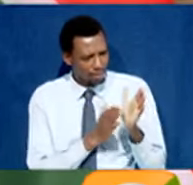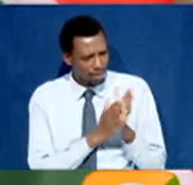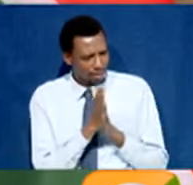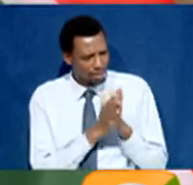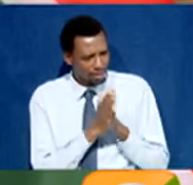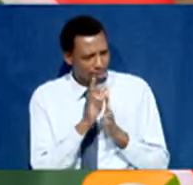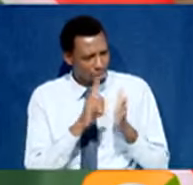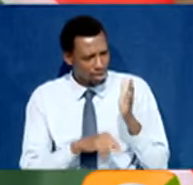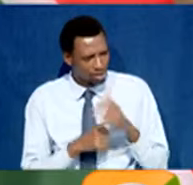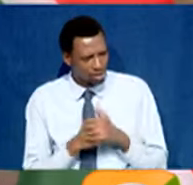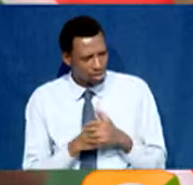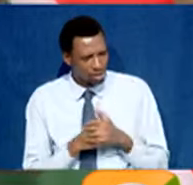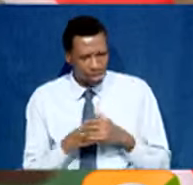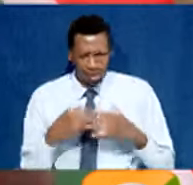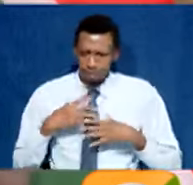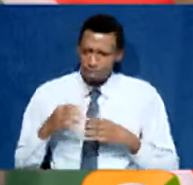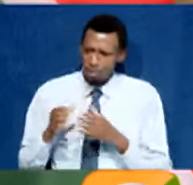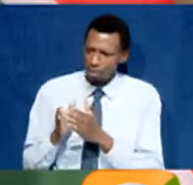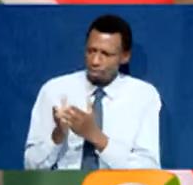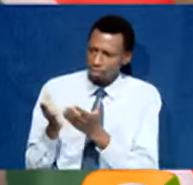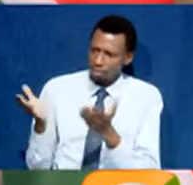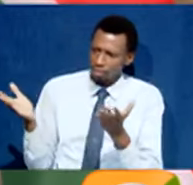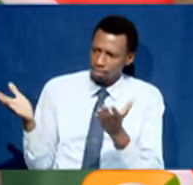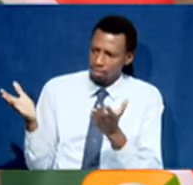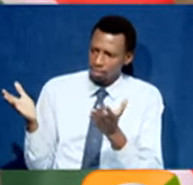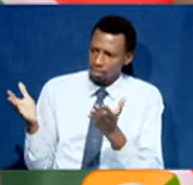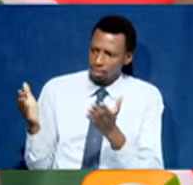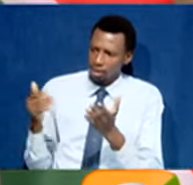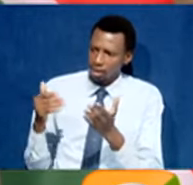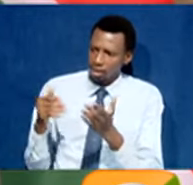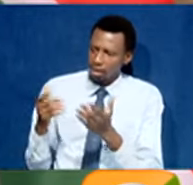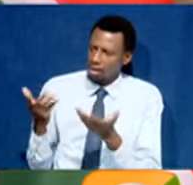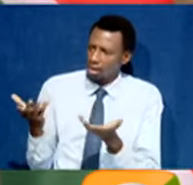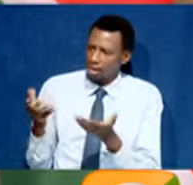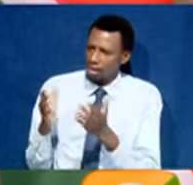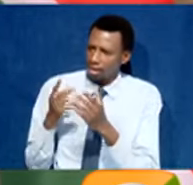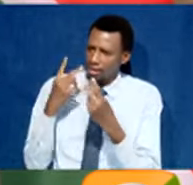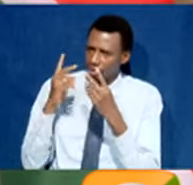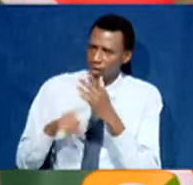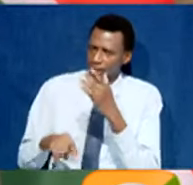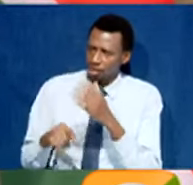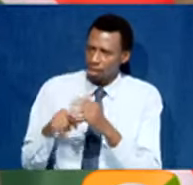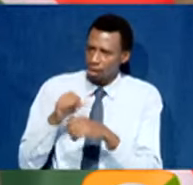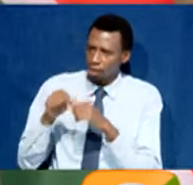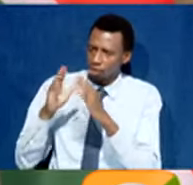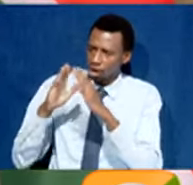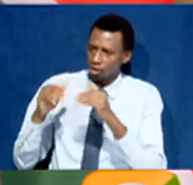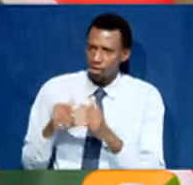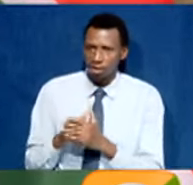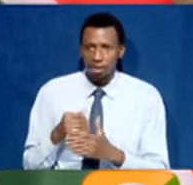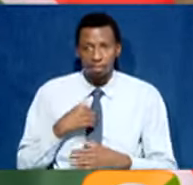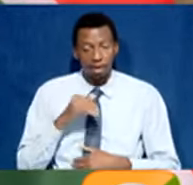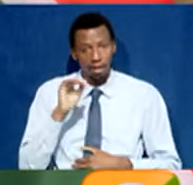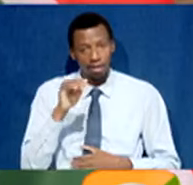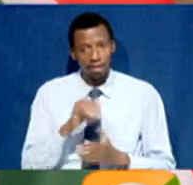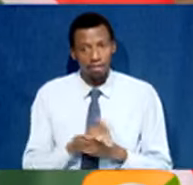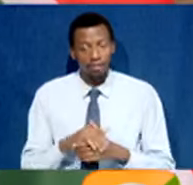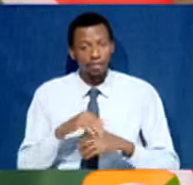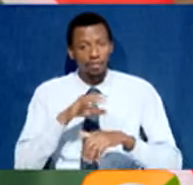that comes with housing. Let me ask finally, to own a house in Kenya